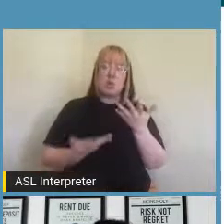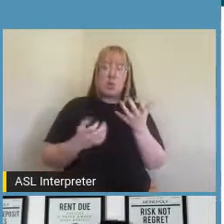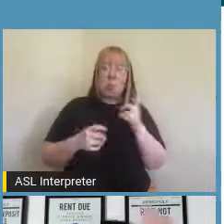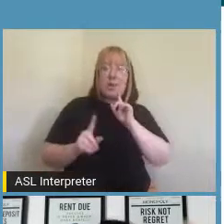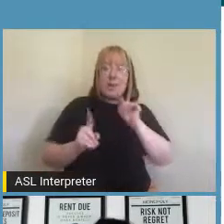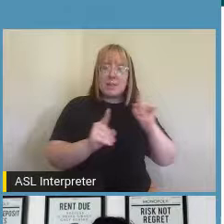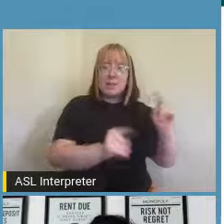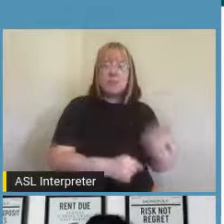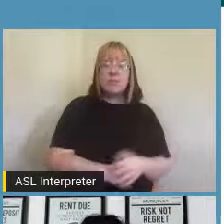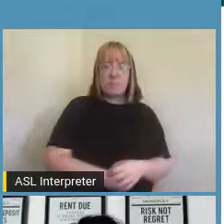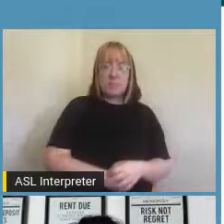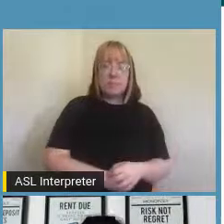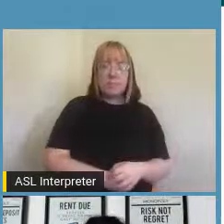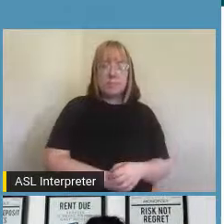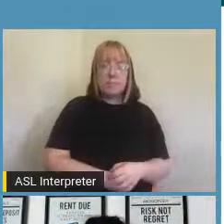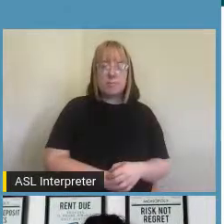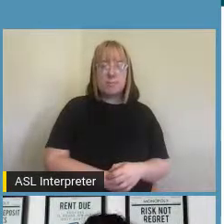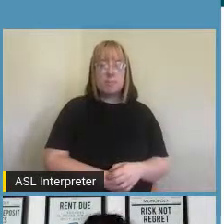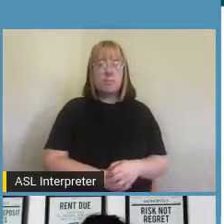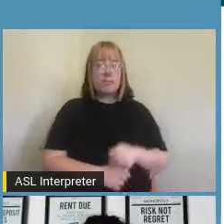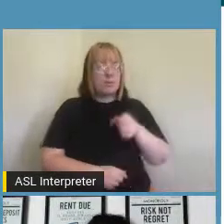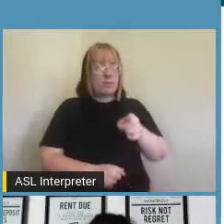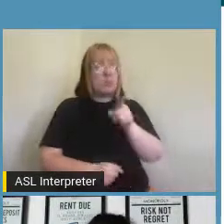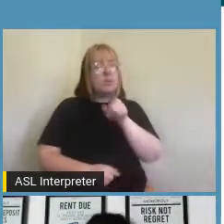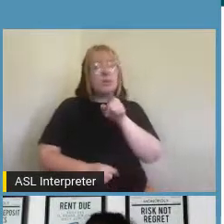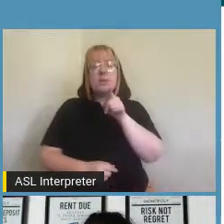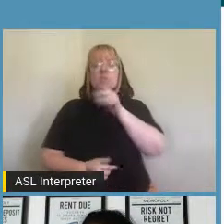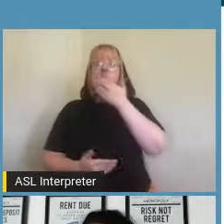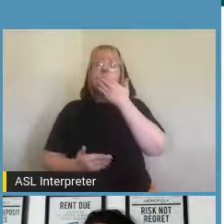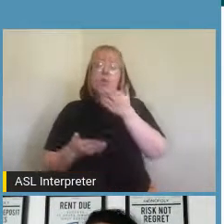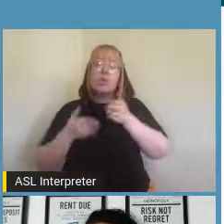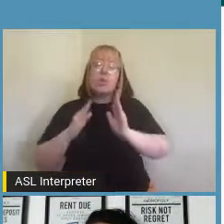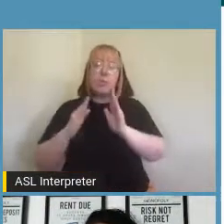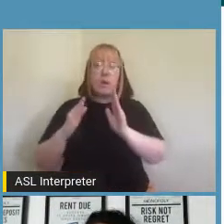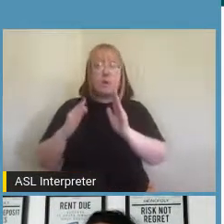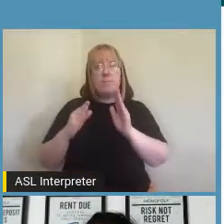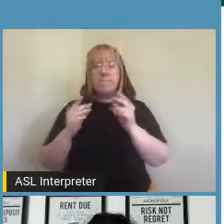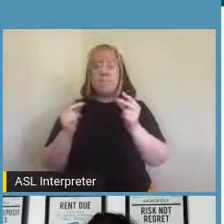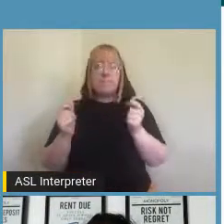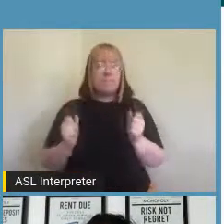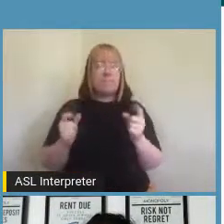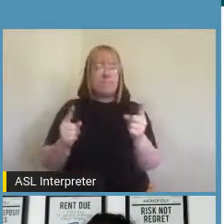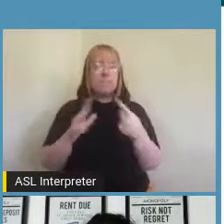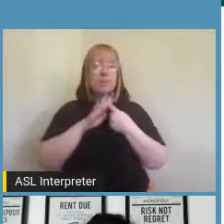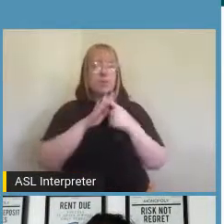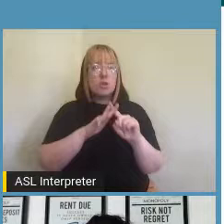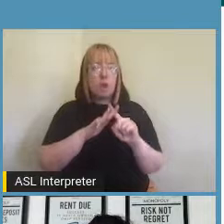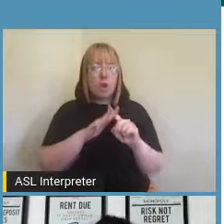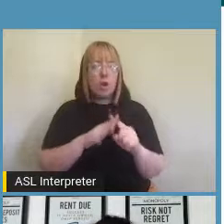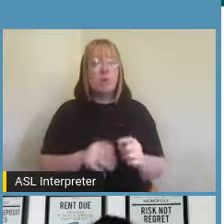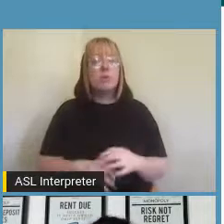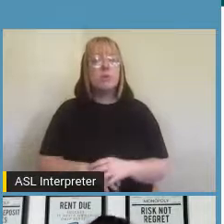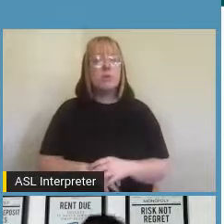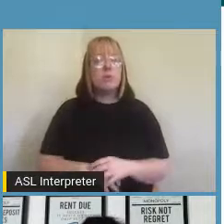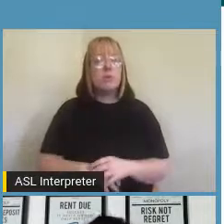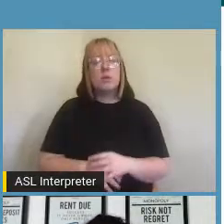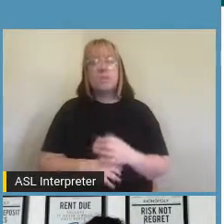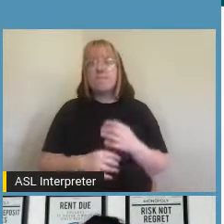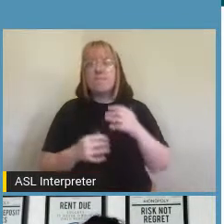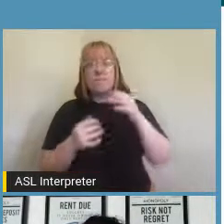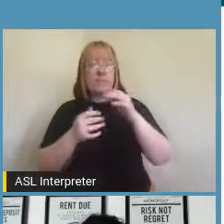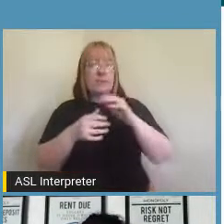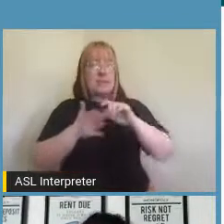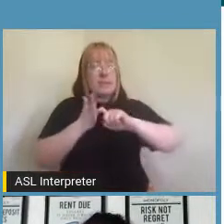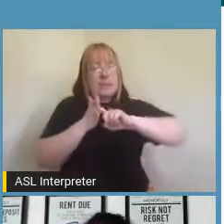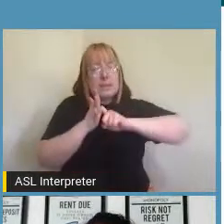But this just might be a way to really kick off and think about, again, what might be some of the key topics we'd want to